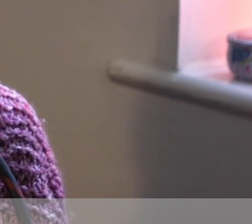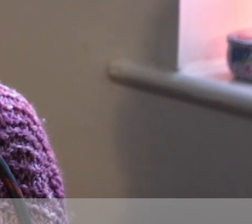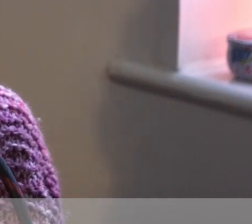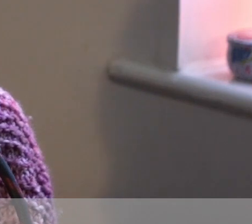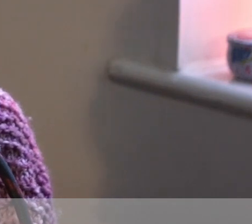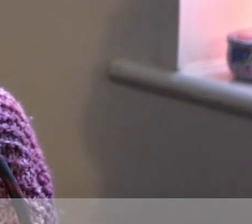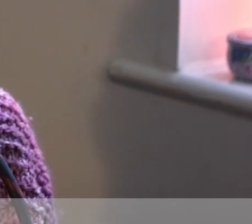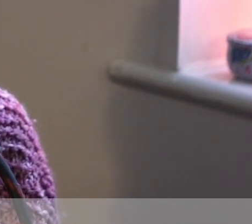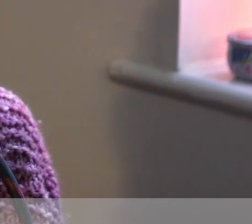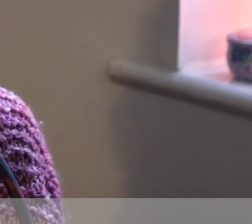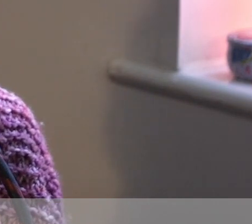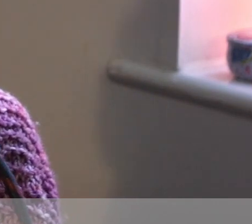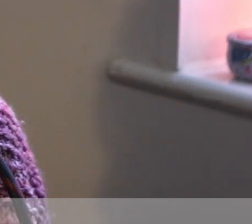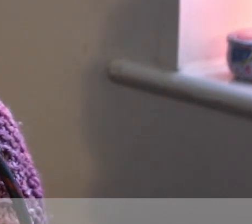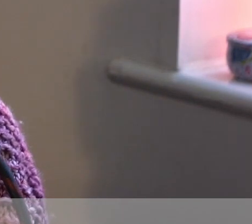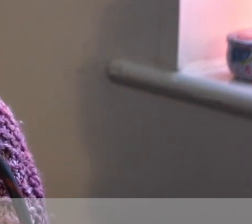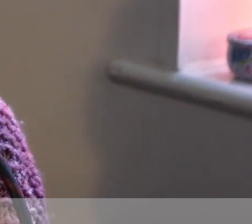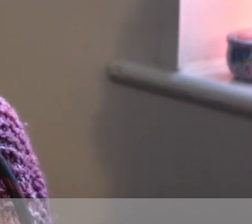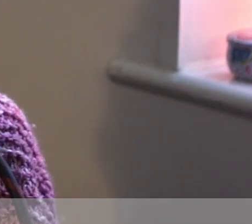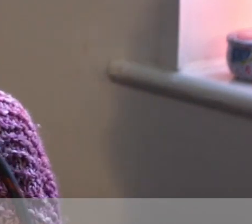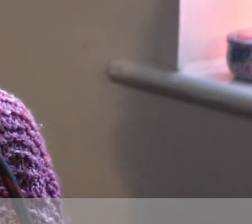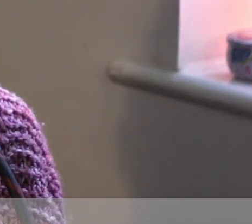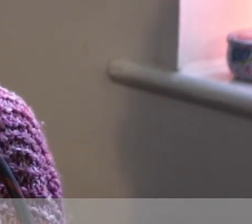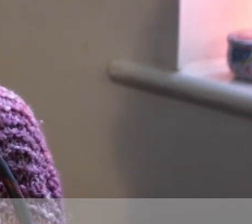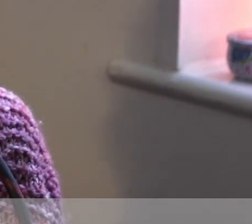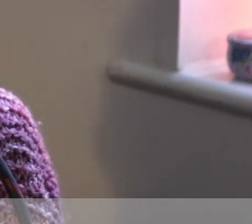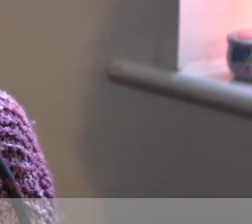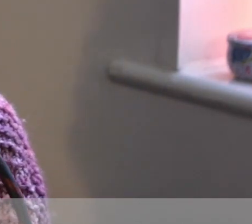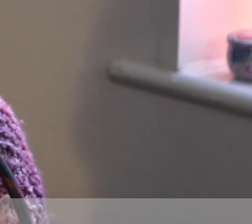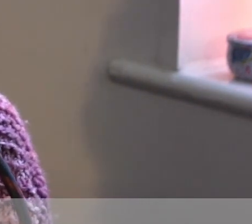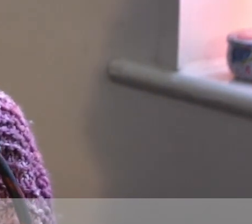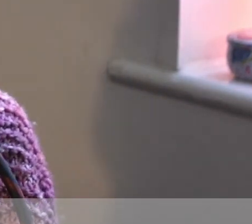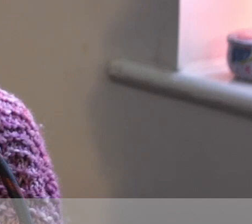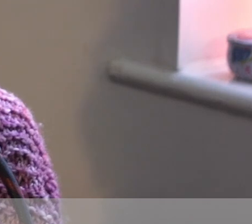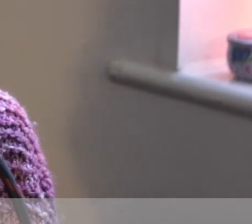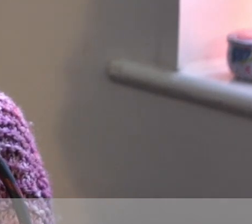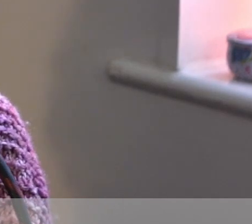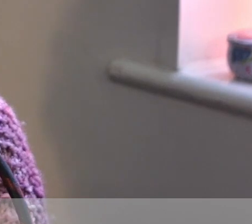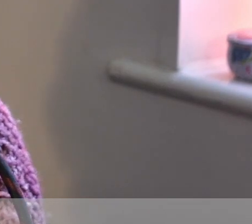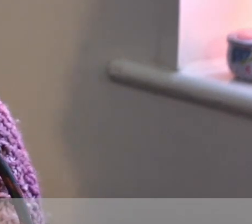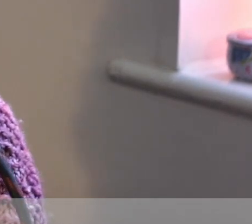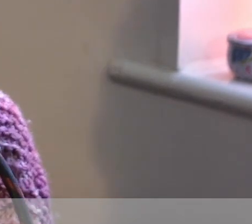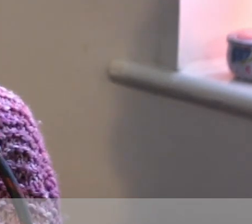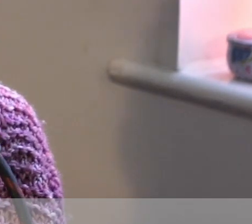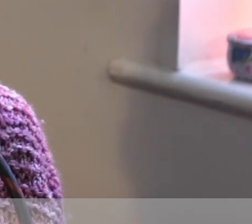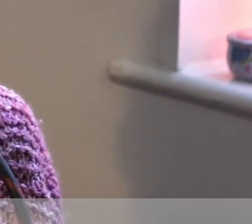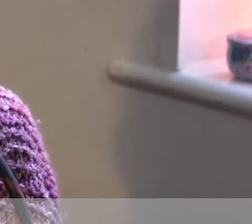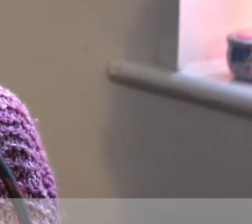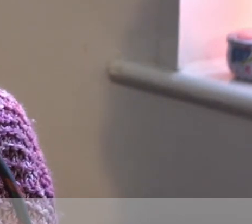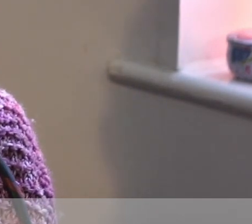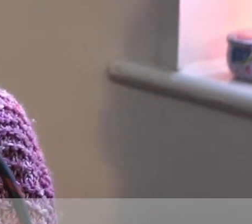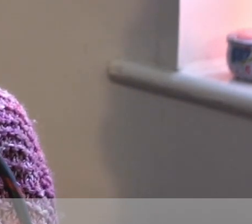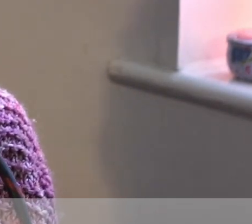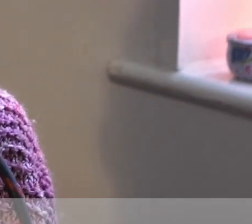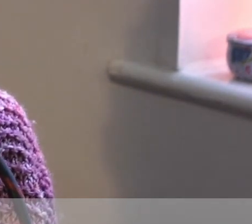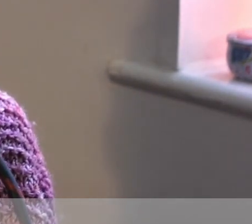re-etched, stones replaced and shrines overflowed, with candles melting into wreaths of faces, school